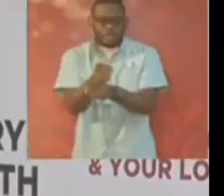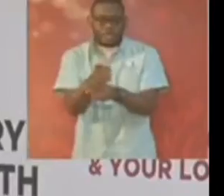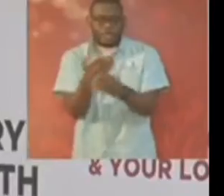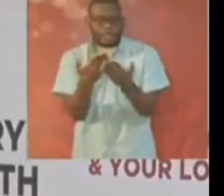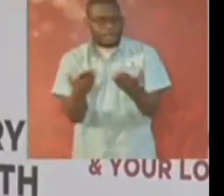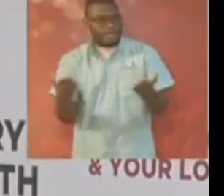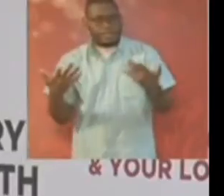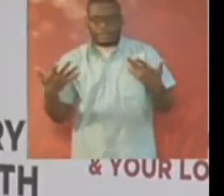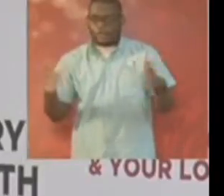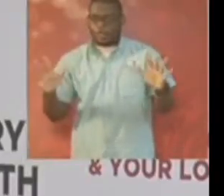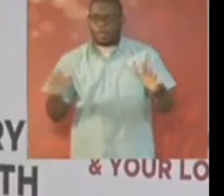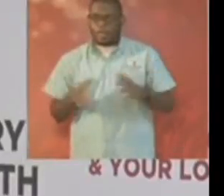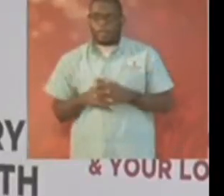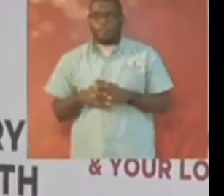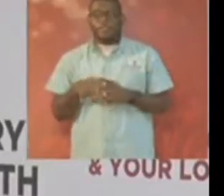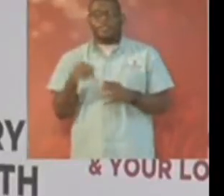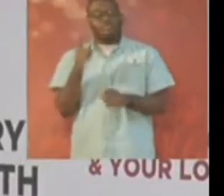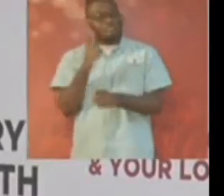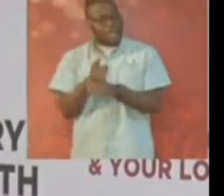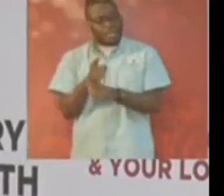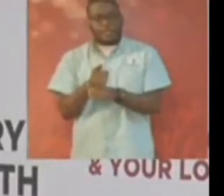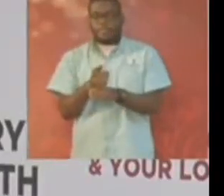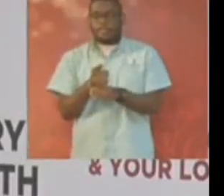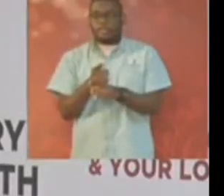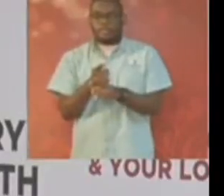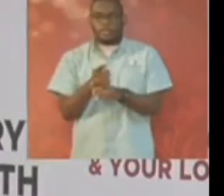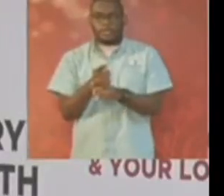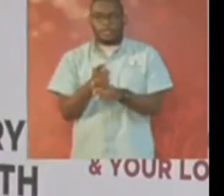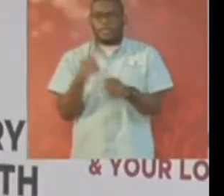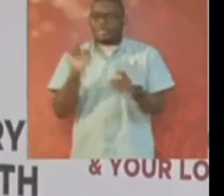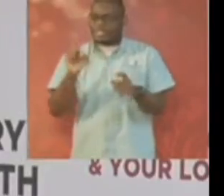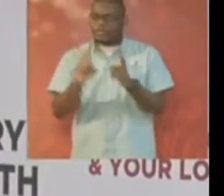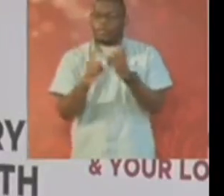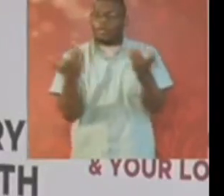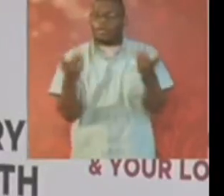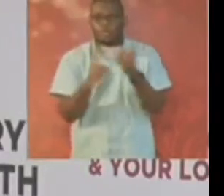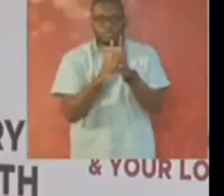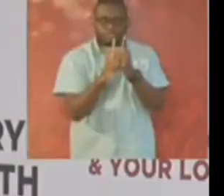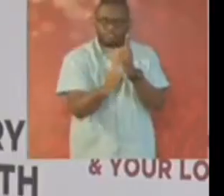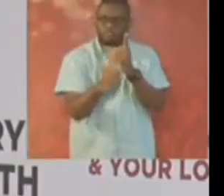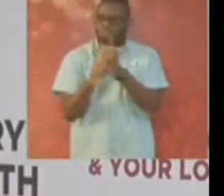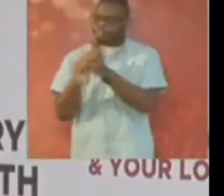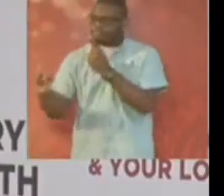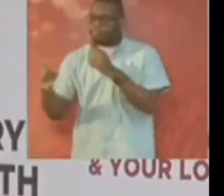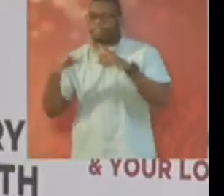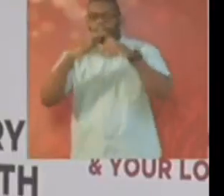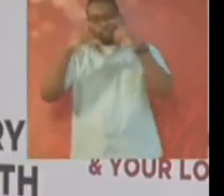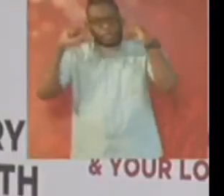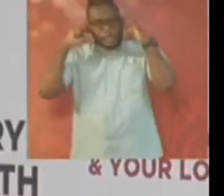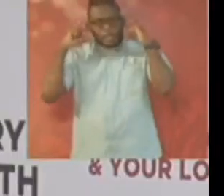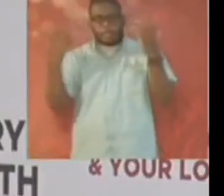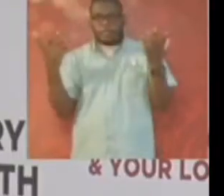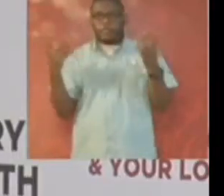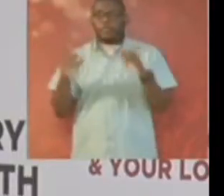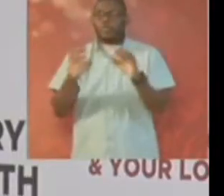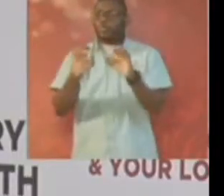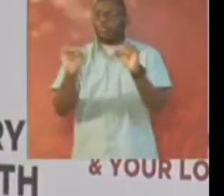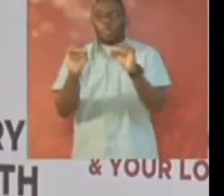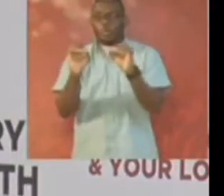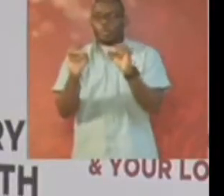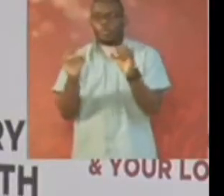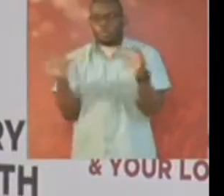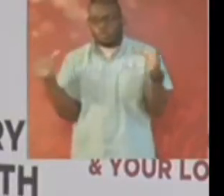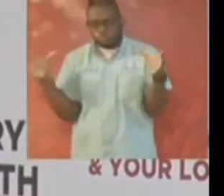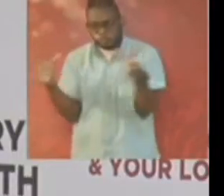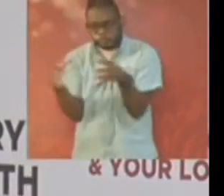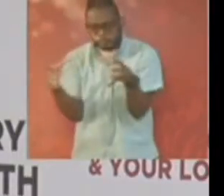right thing to do is to maintain the physical distancing, maintain the mask wearing, maintain the absence of gatherings, reducing gatherings to fewer